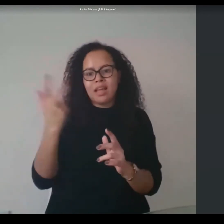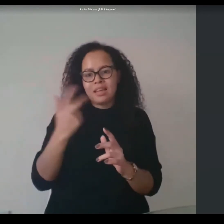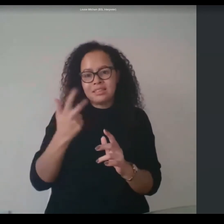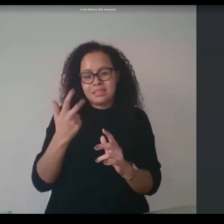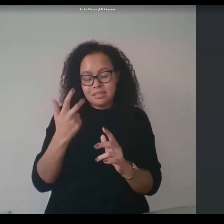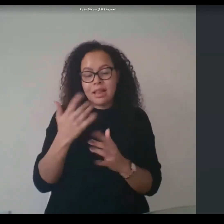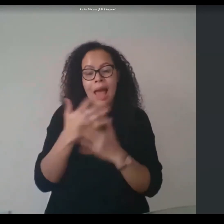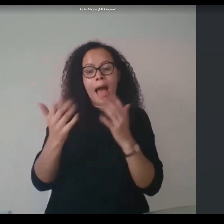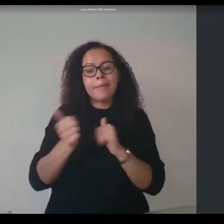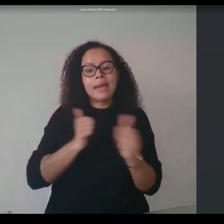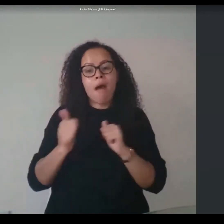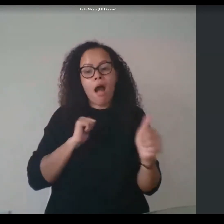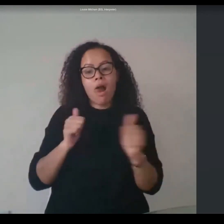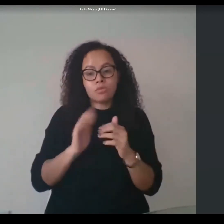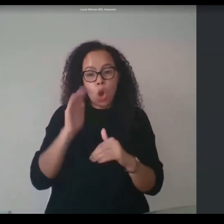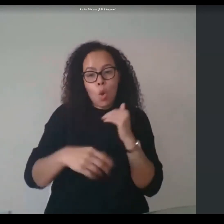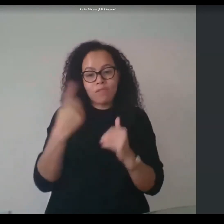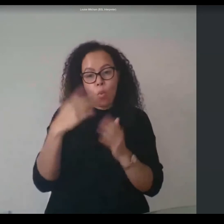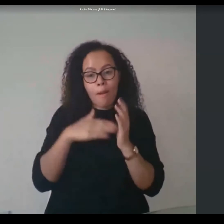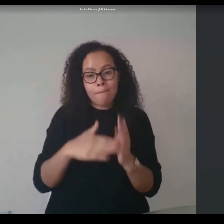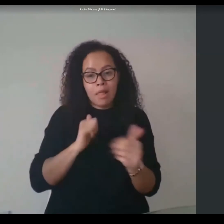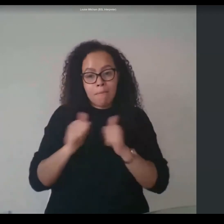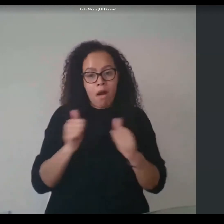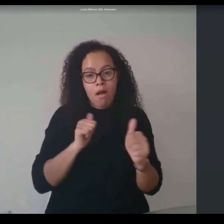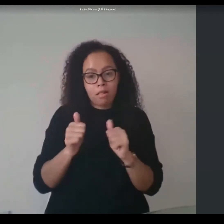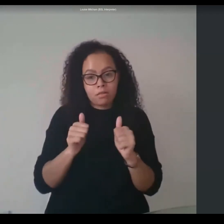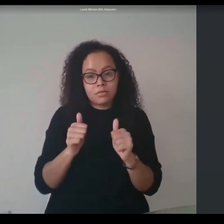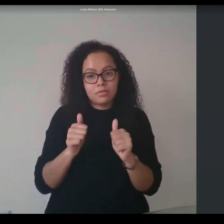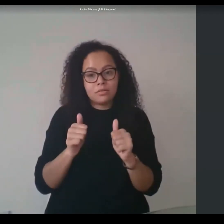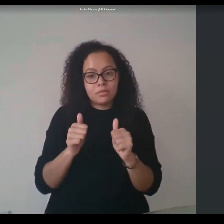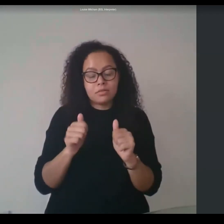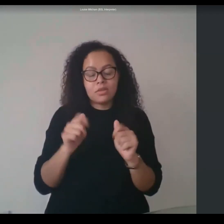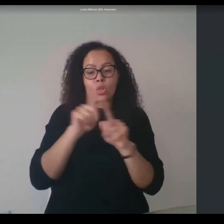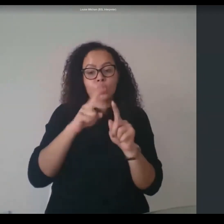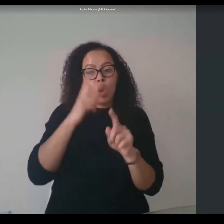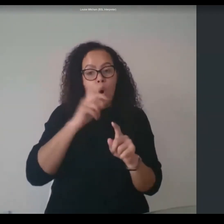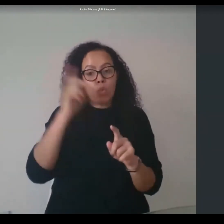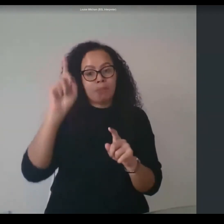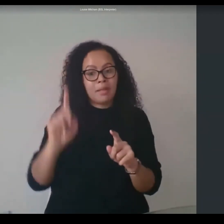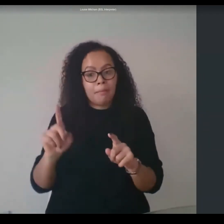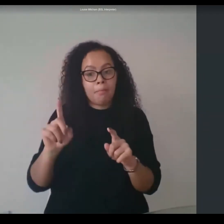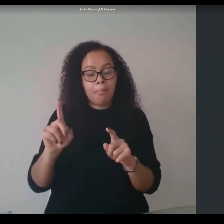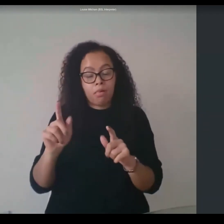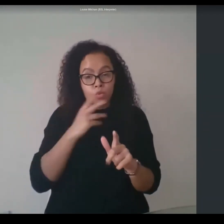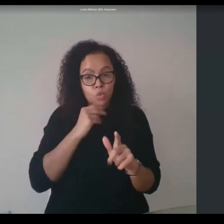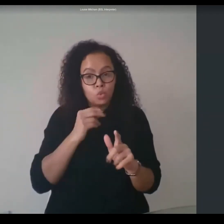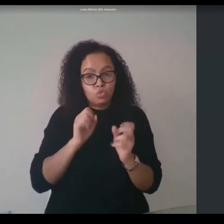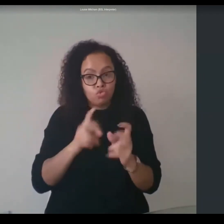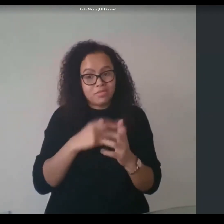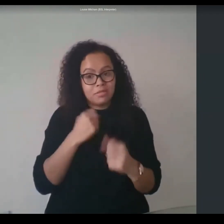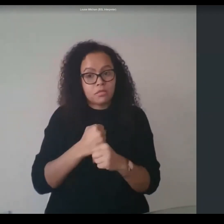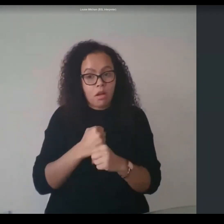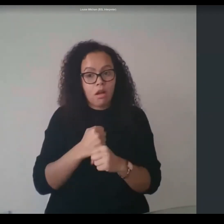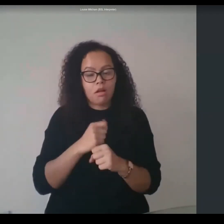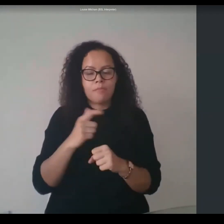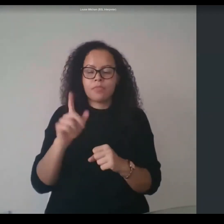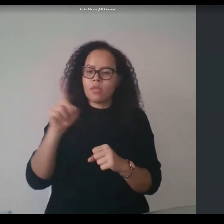achieved by families on the platform. And we have older people that have used and are still using Street Tag as part of their health